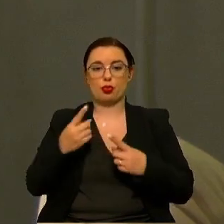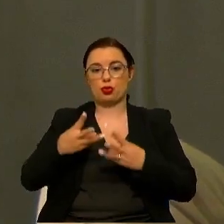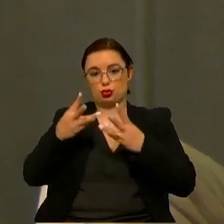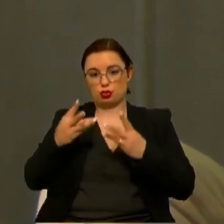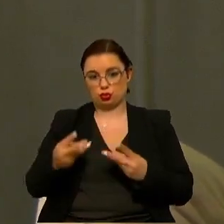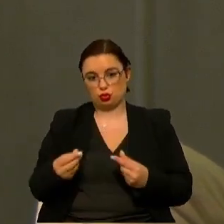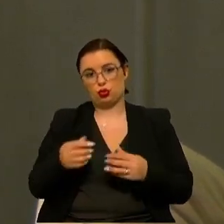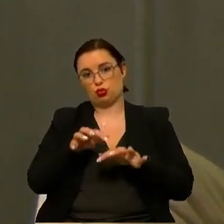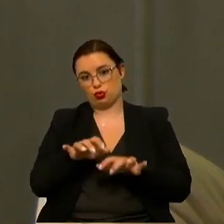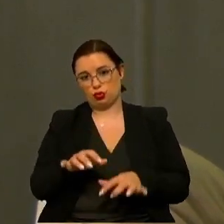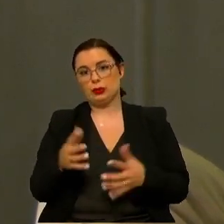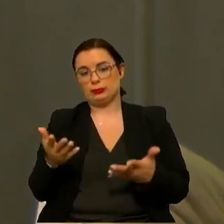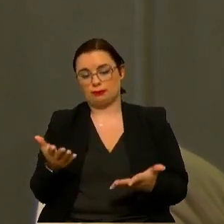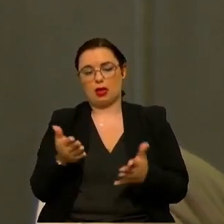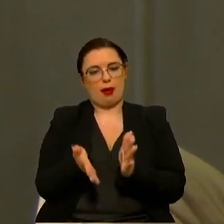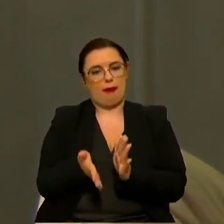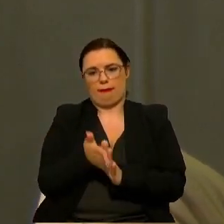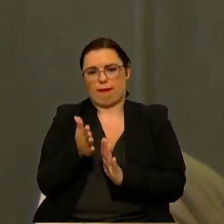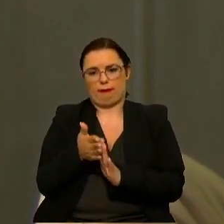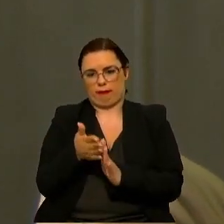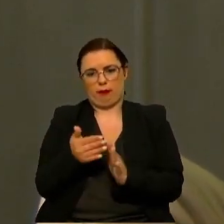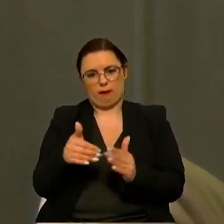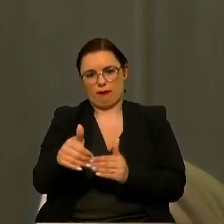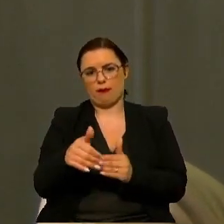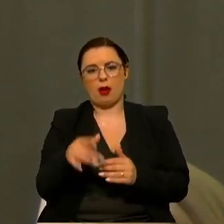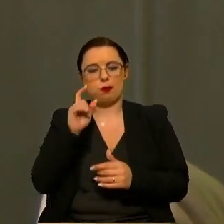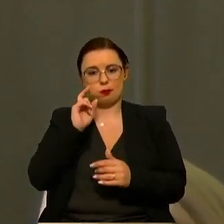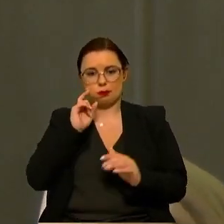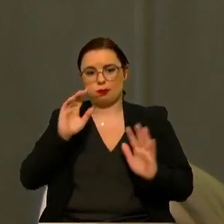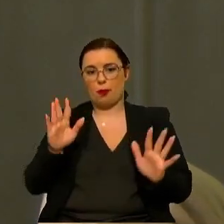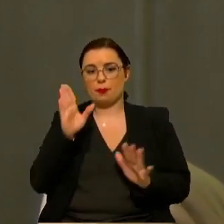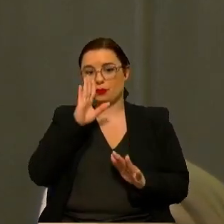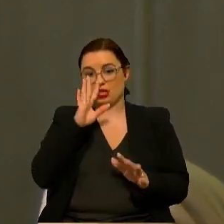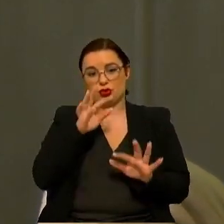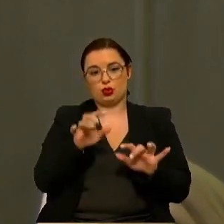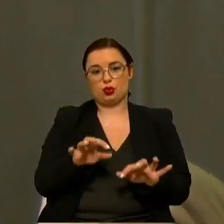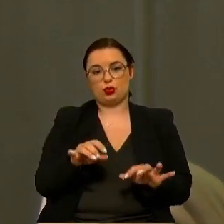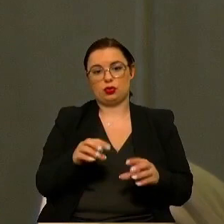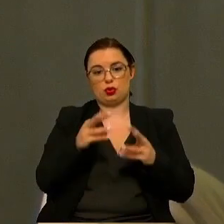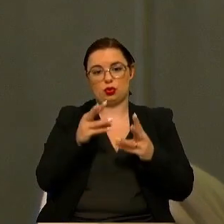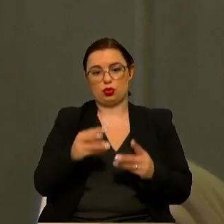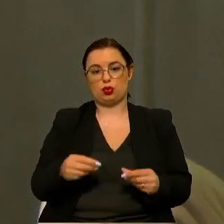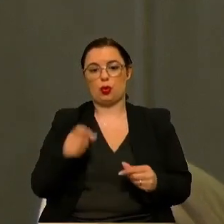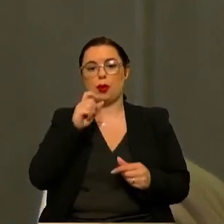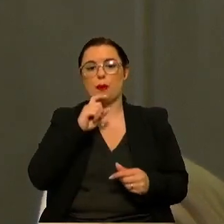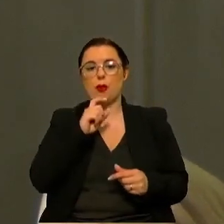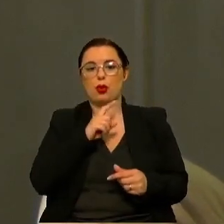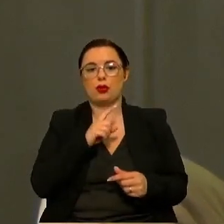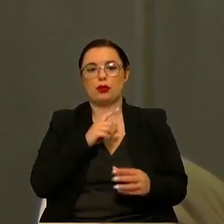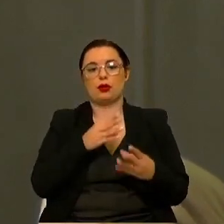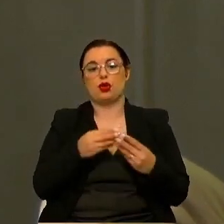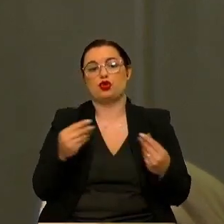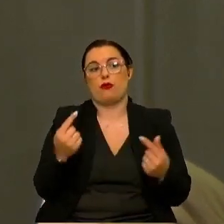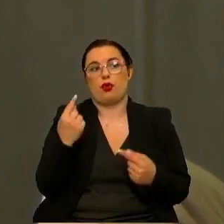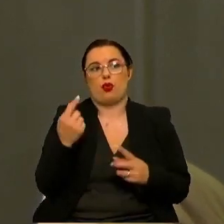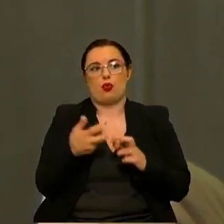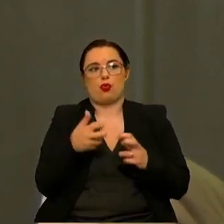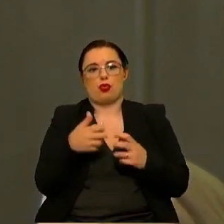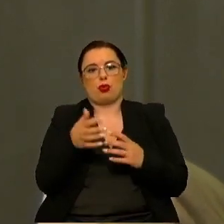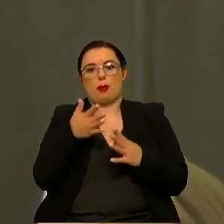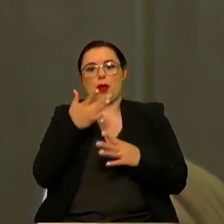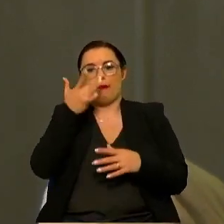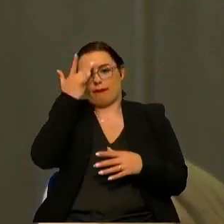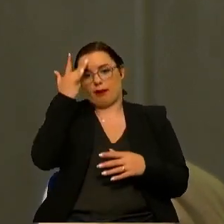reinforced? It's going to be reinforced. And this because of quantum computers. If it